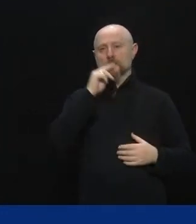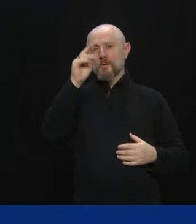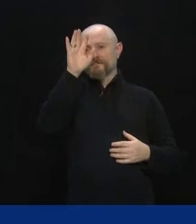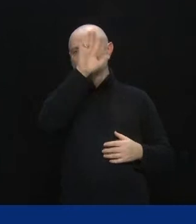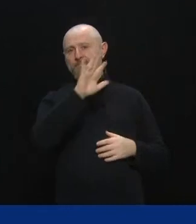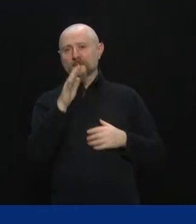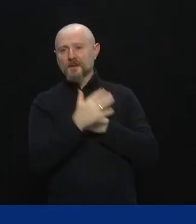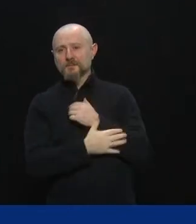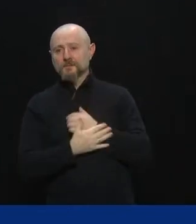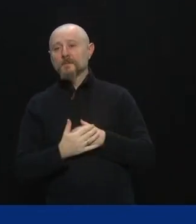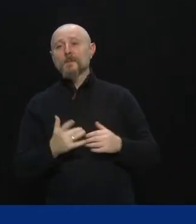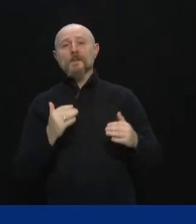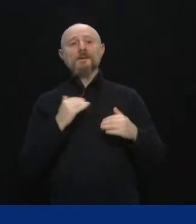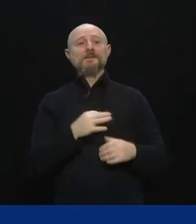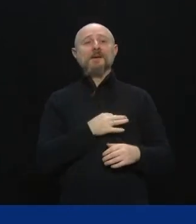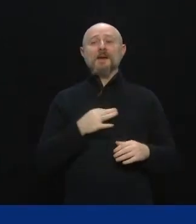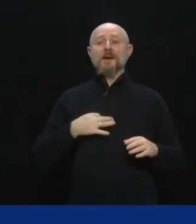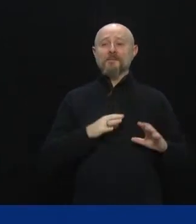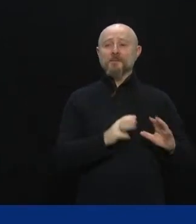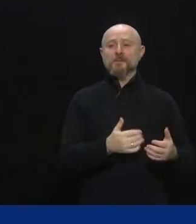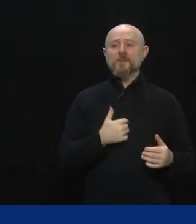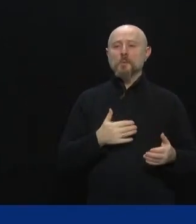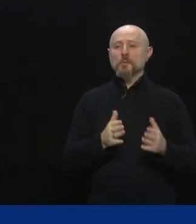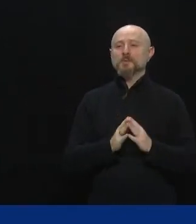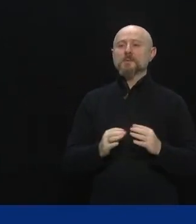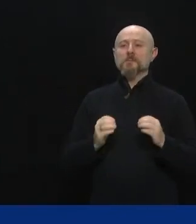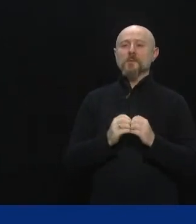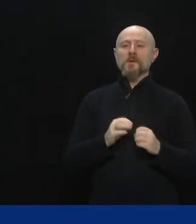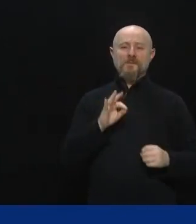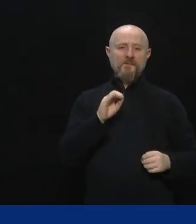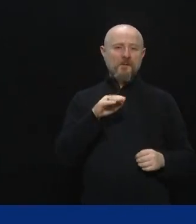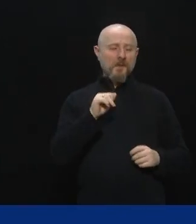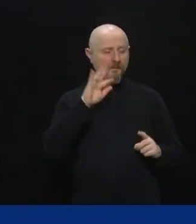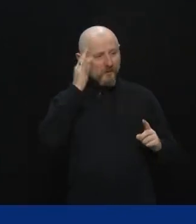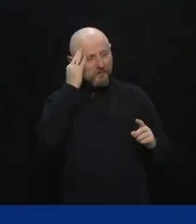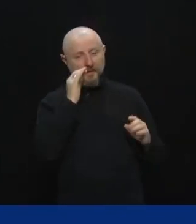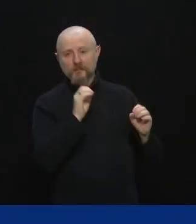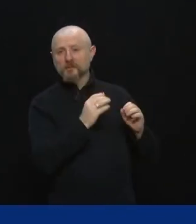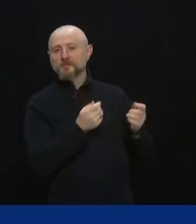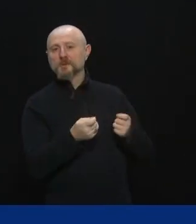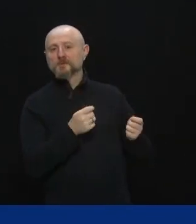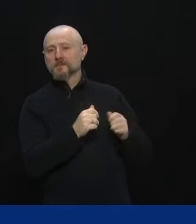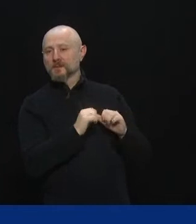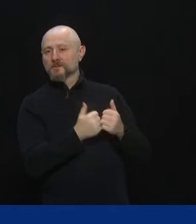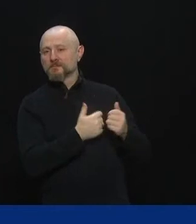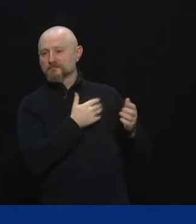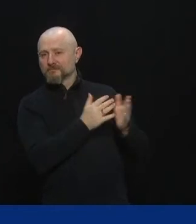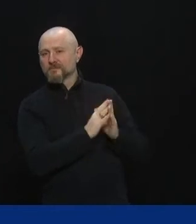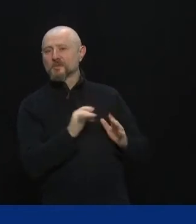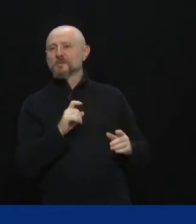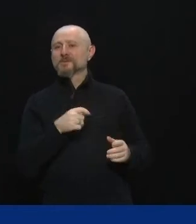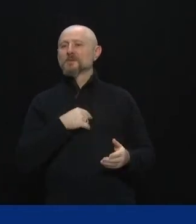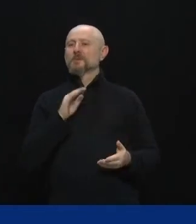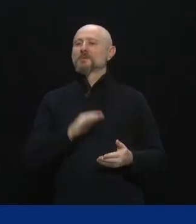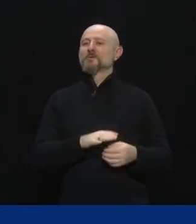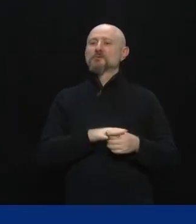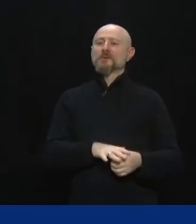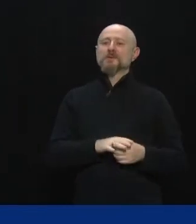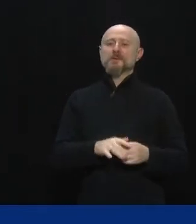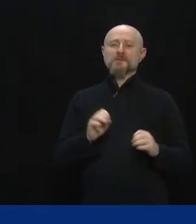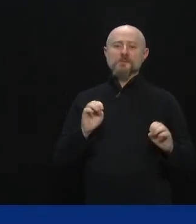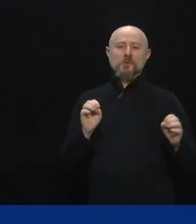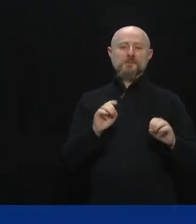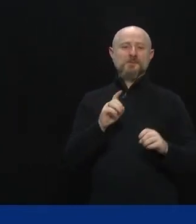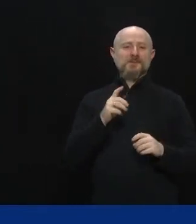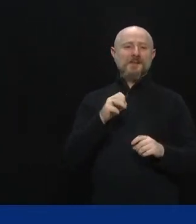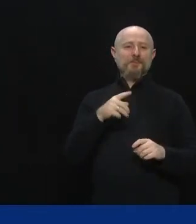as you know, we request more staff from FEMA, more are coming, and we need to also relieve stress on our emergency departments. And let me tell you what's going on in